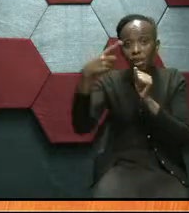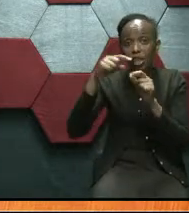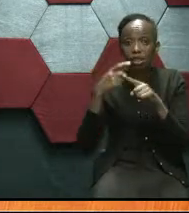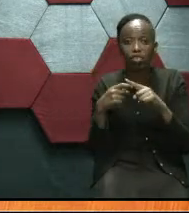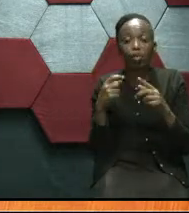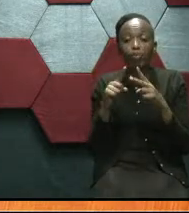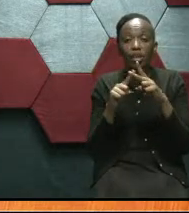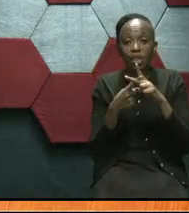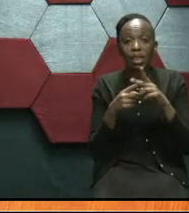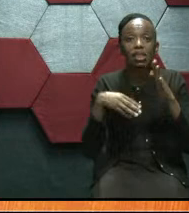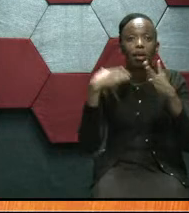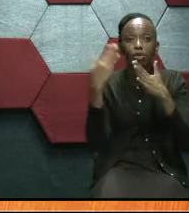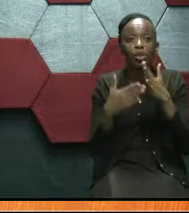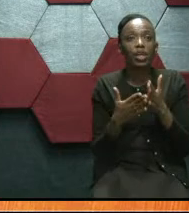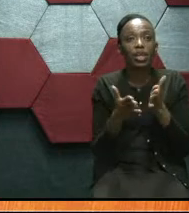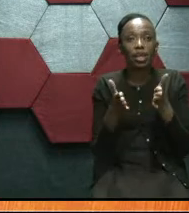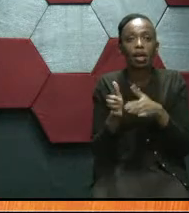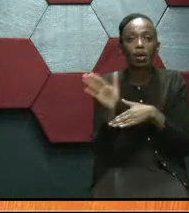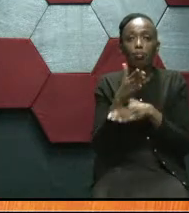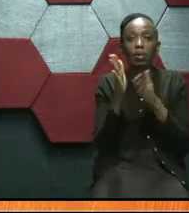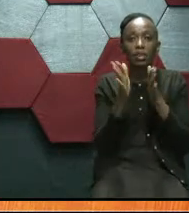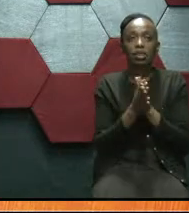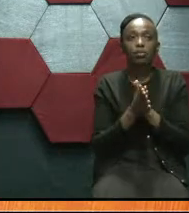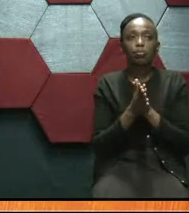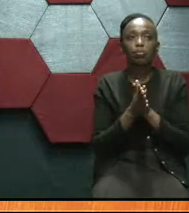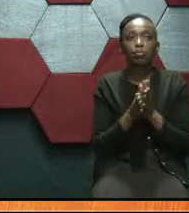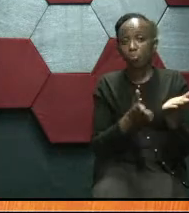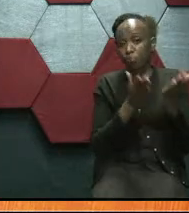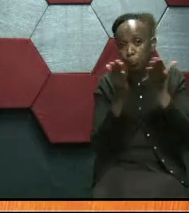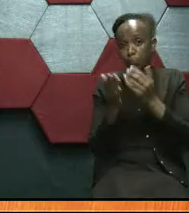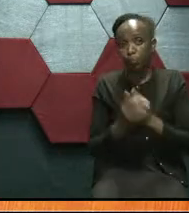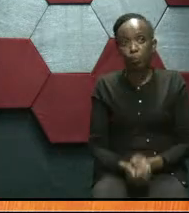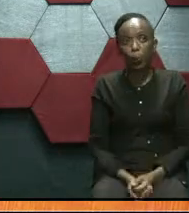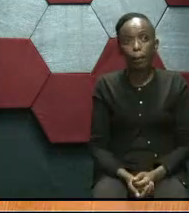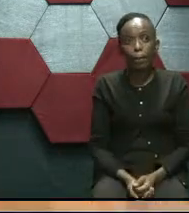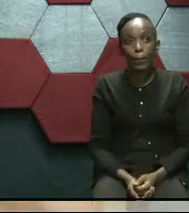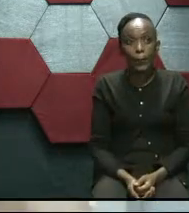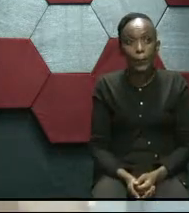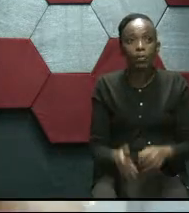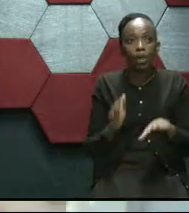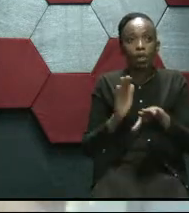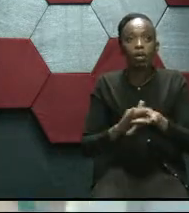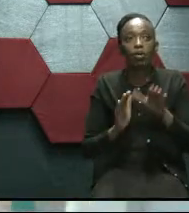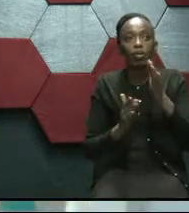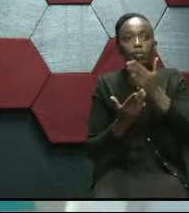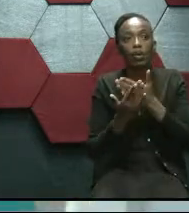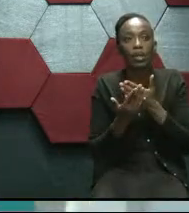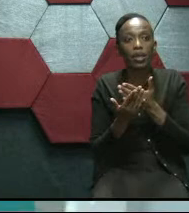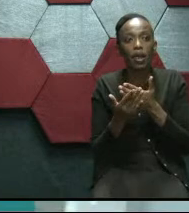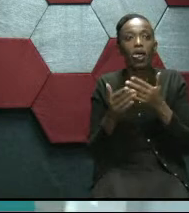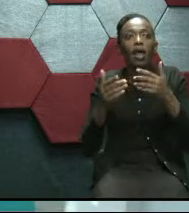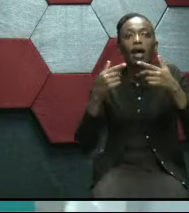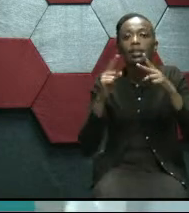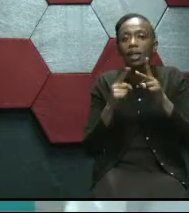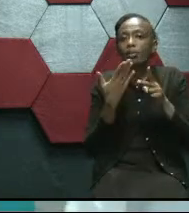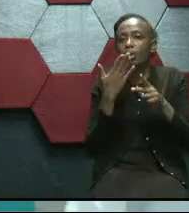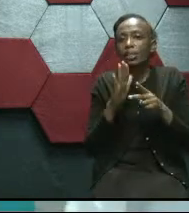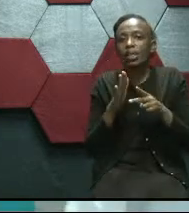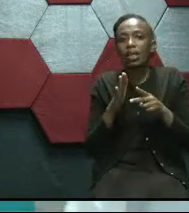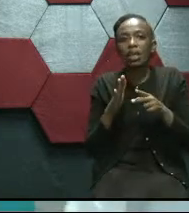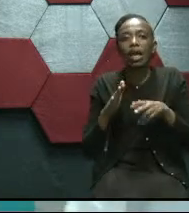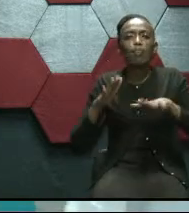start to the end. So Balozi, over to you. Good morning. Let me start by saying a